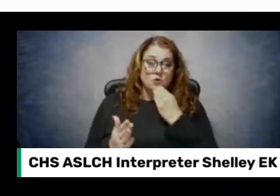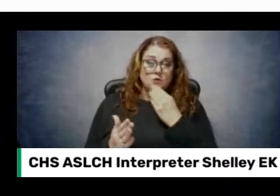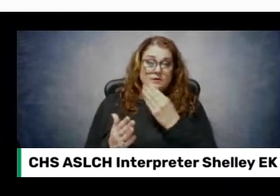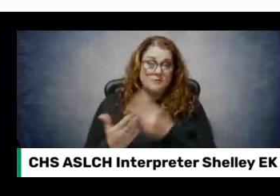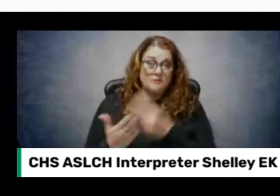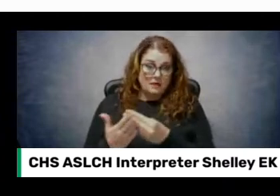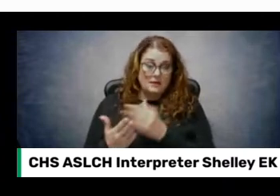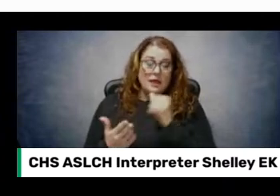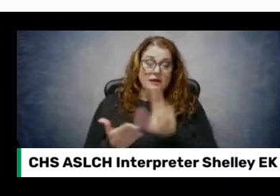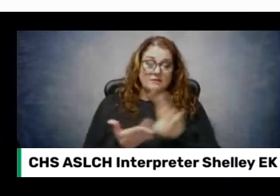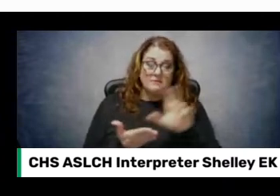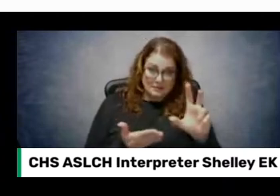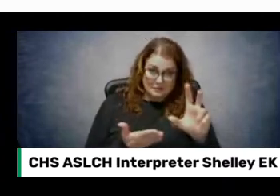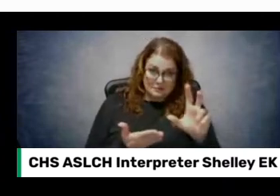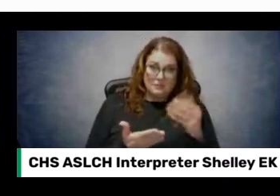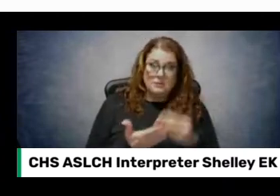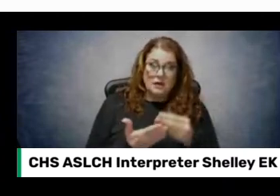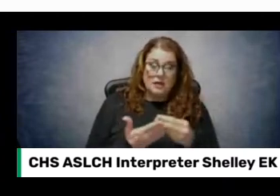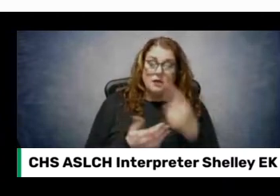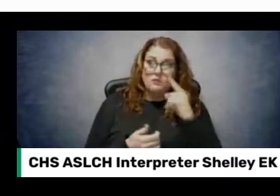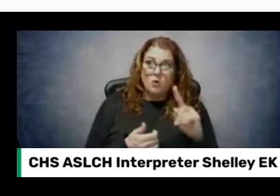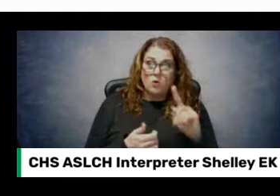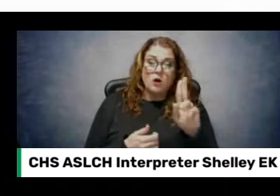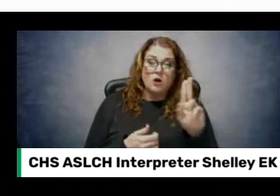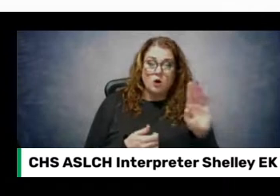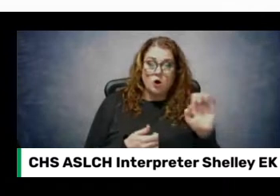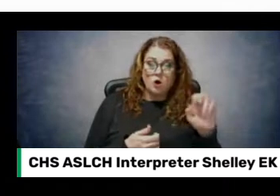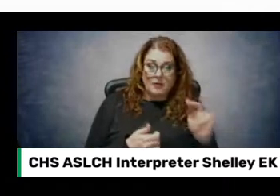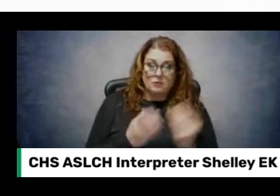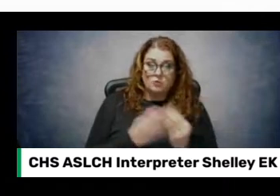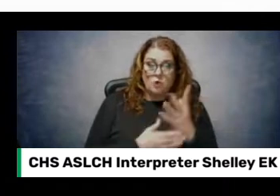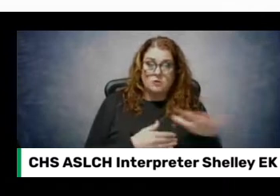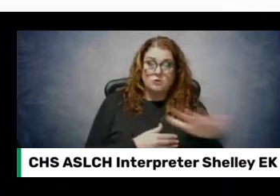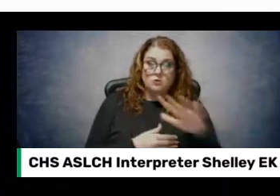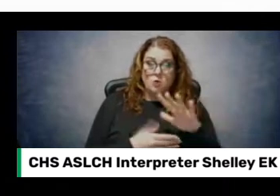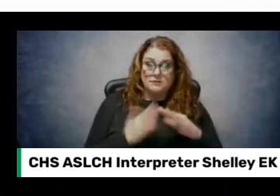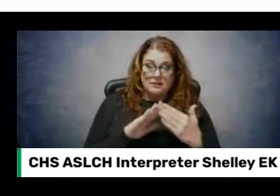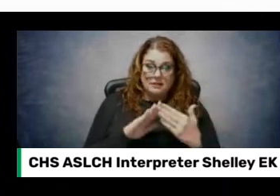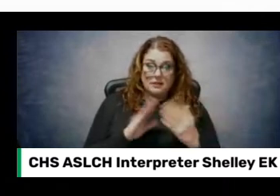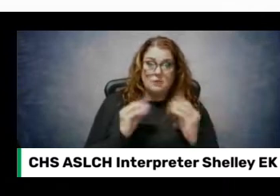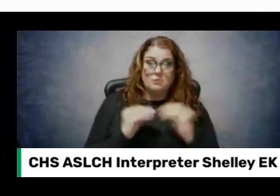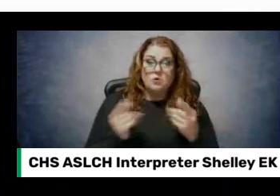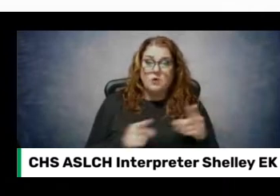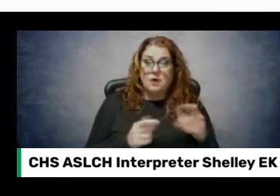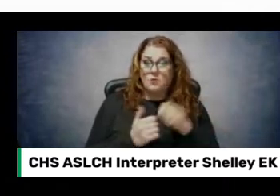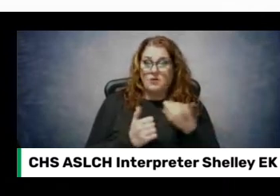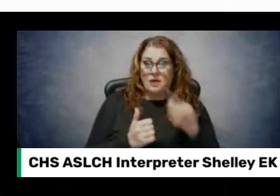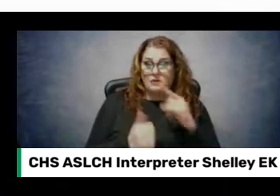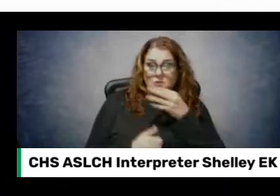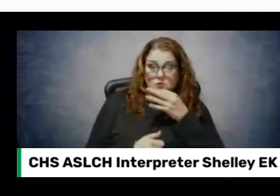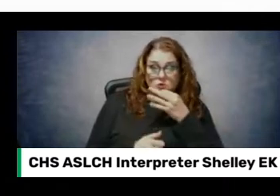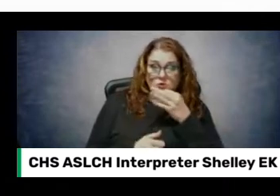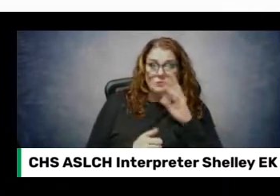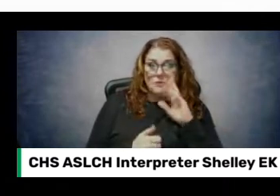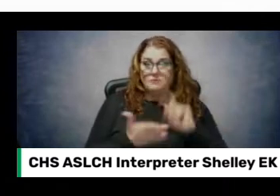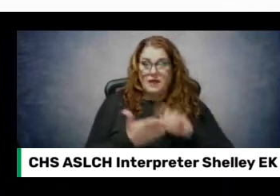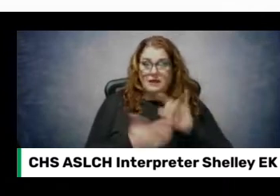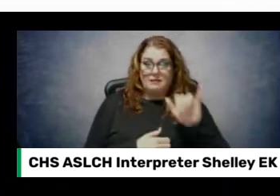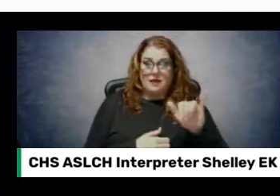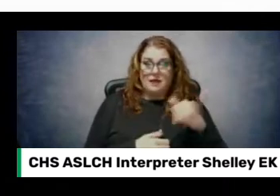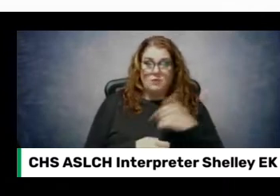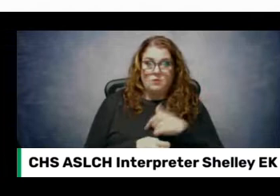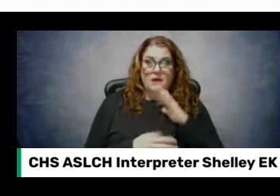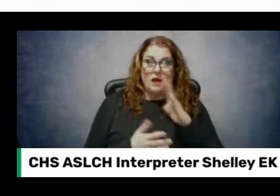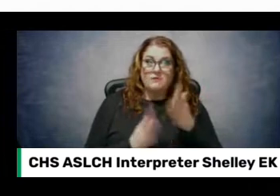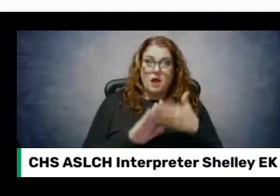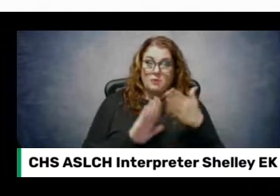and investments for urban growers across the city. And so more to come on that soon, but flagging that we have an